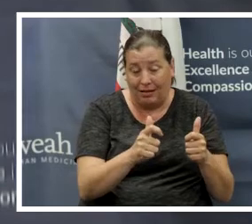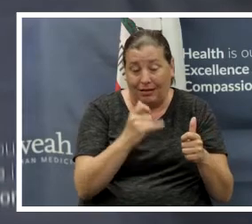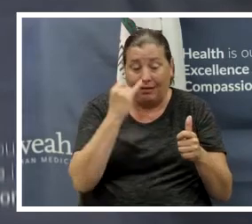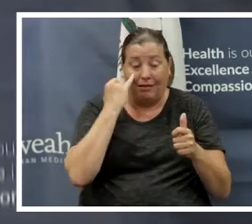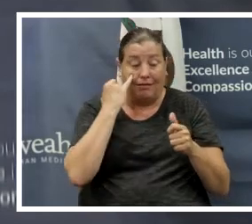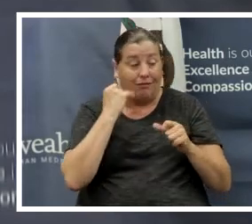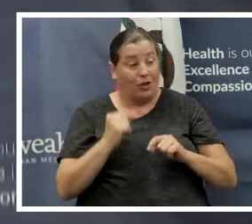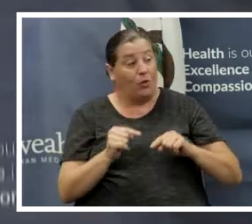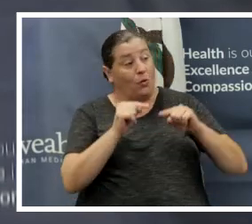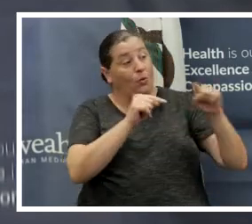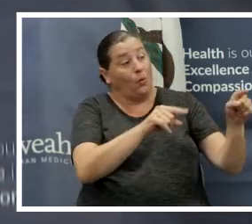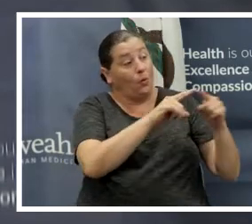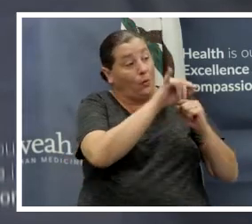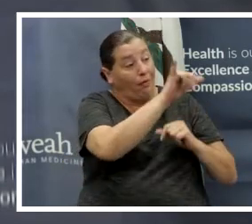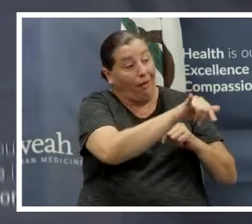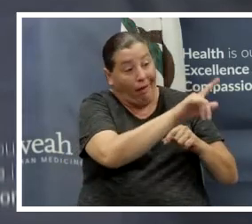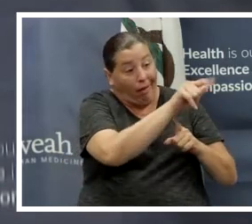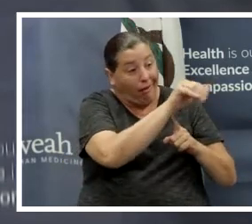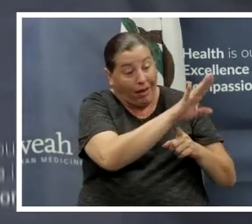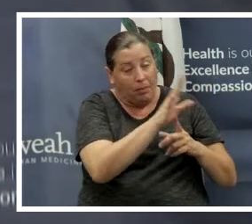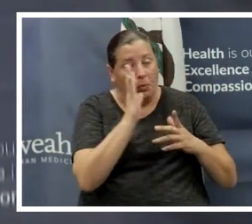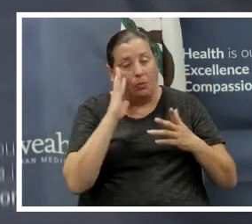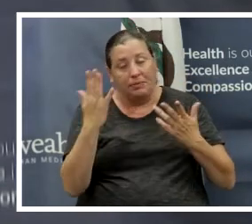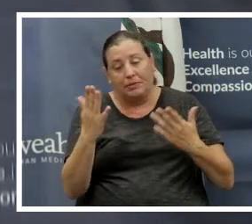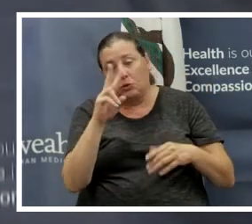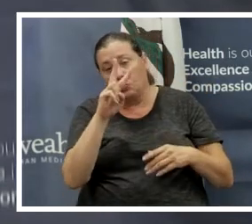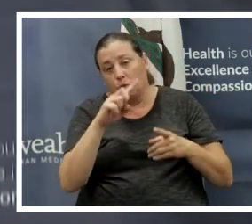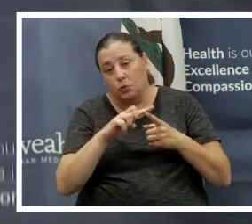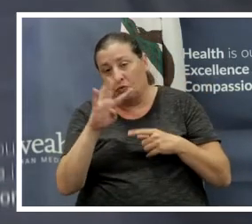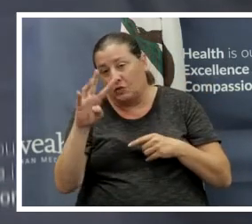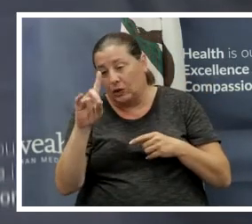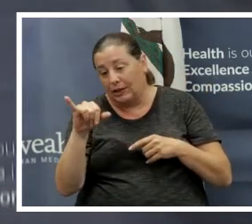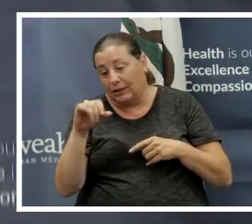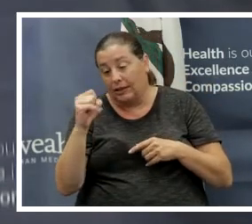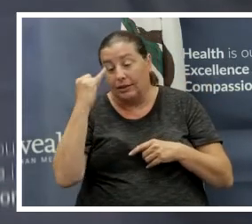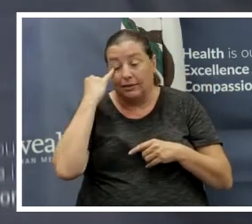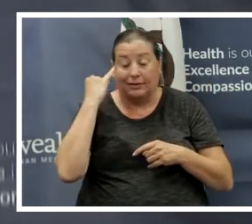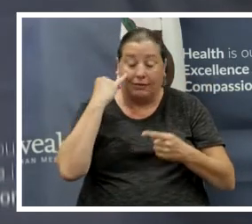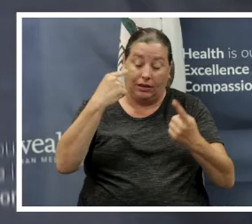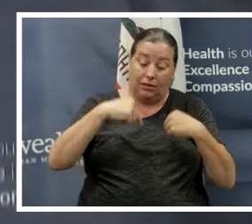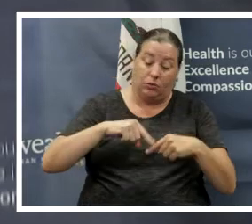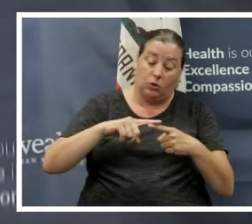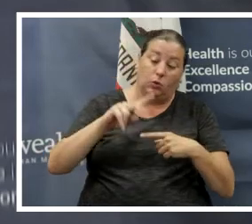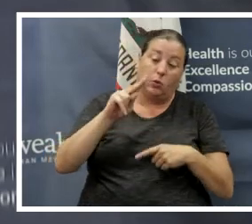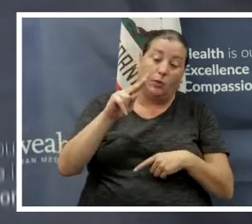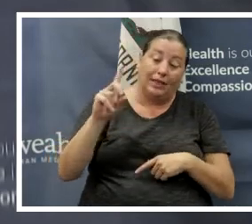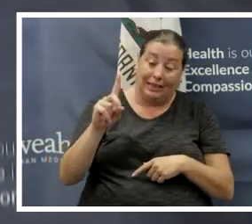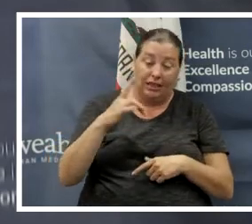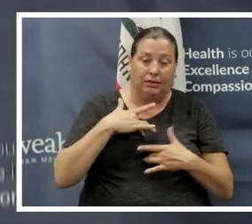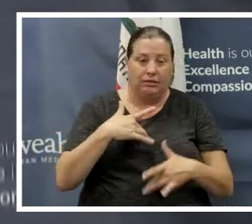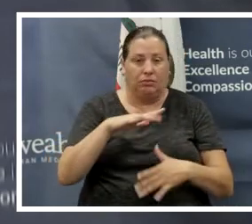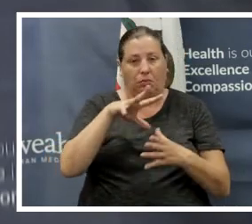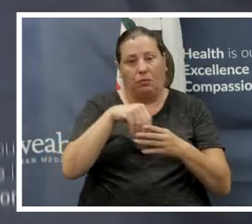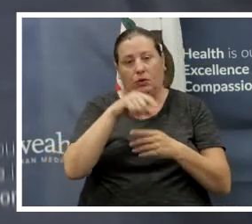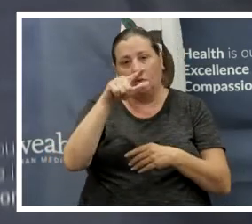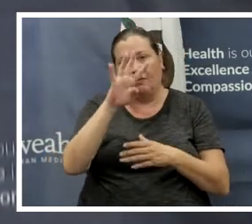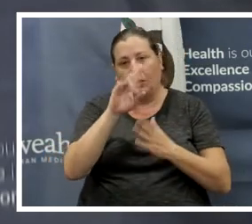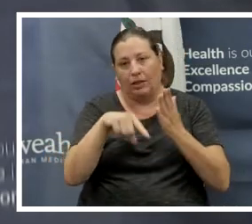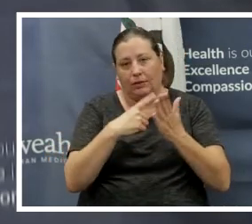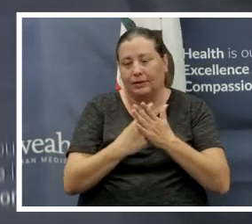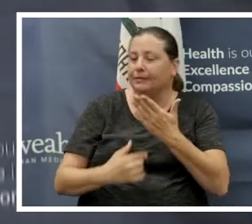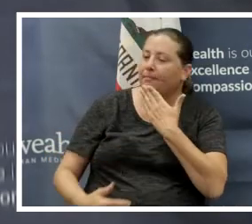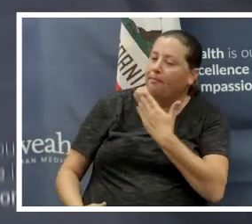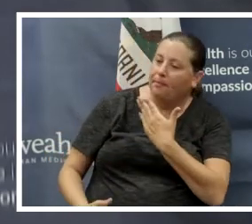lab, it's still probably going to be 2 to 4 days. If it comes through Kaweah Delta, it's really going to be probably the next day. Okay, thank